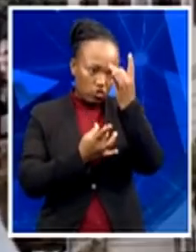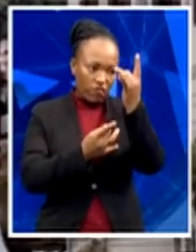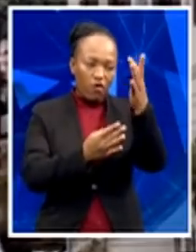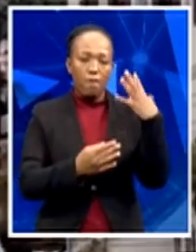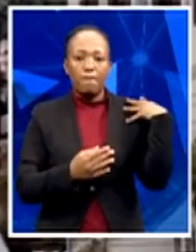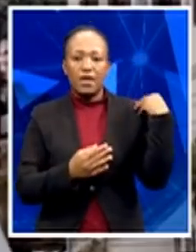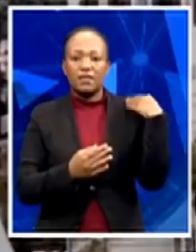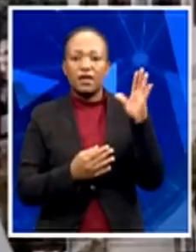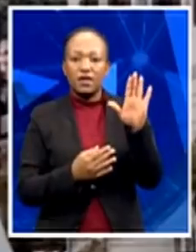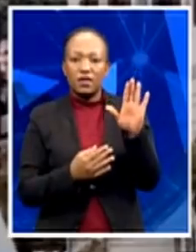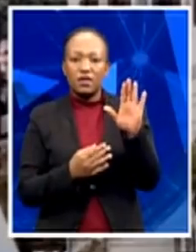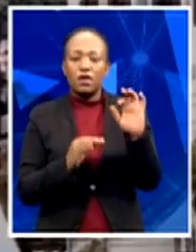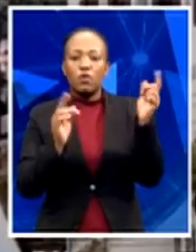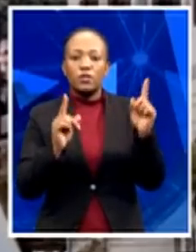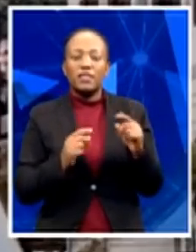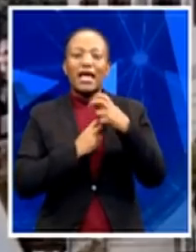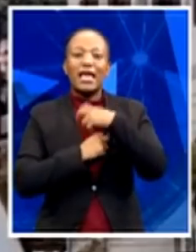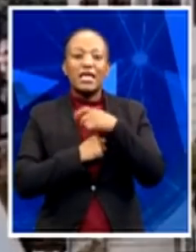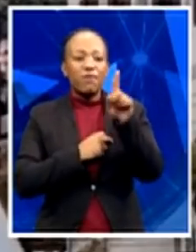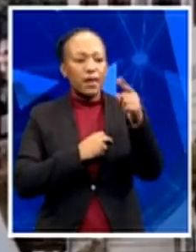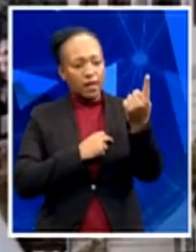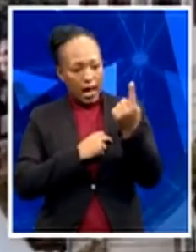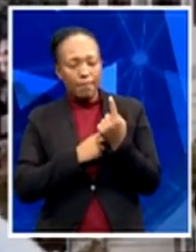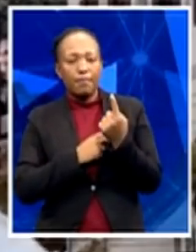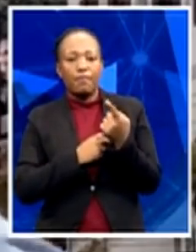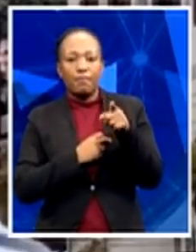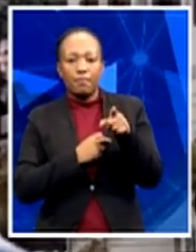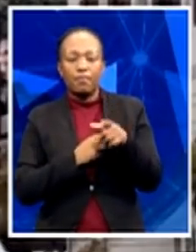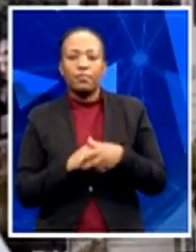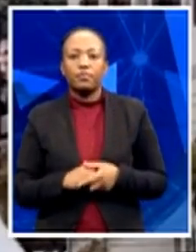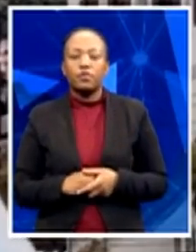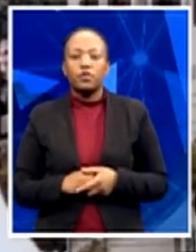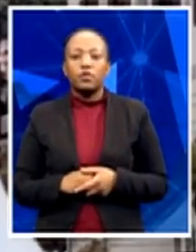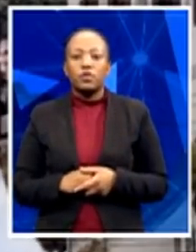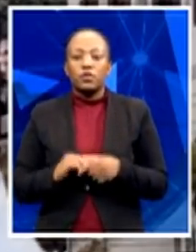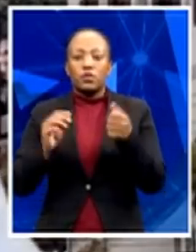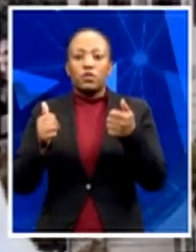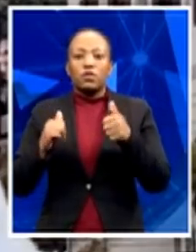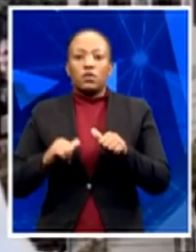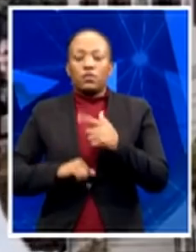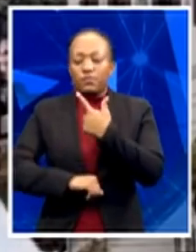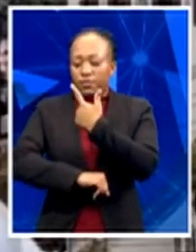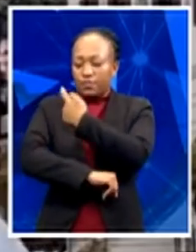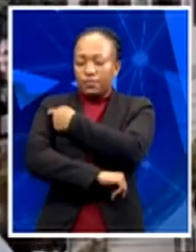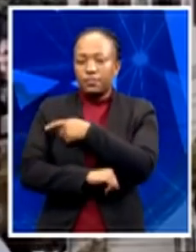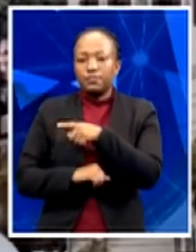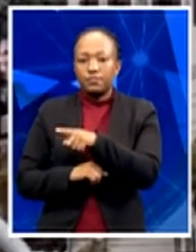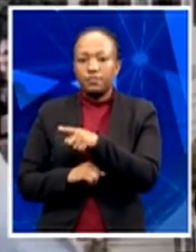appear before us. Mm-hmm. On the update of the vaccines, which was also now showing to us,